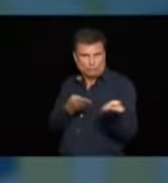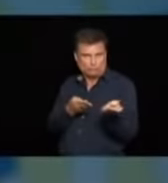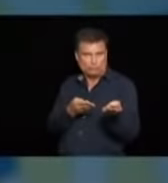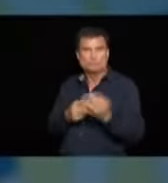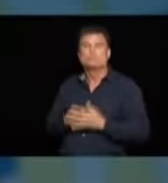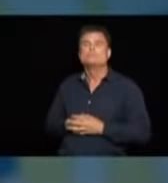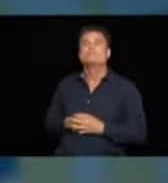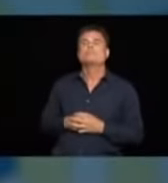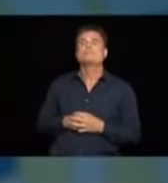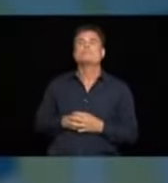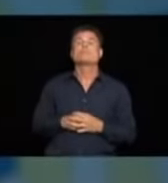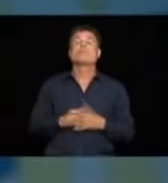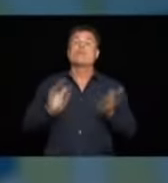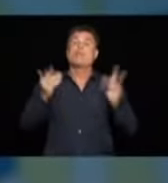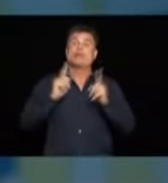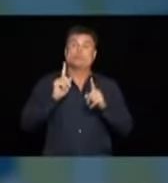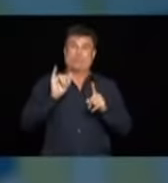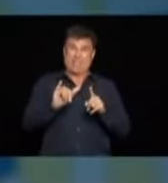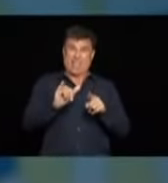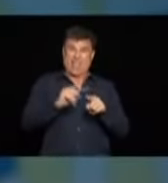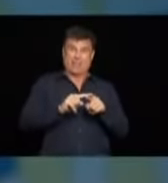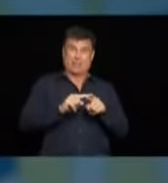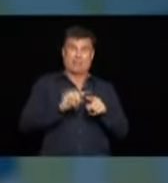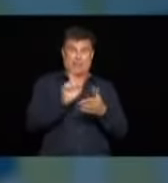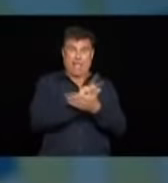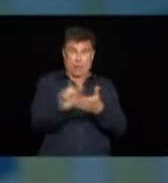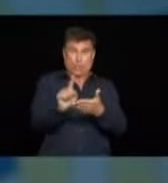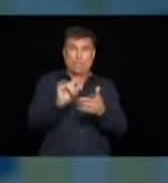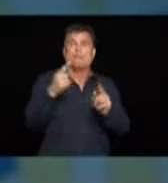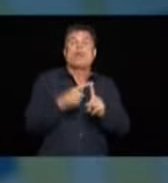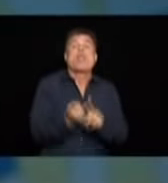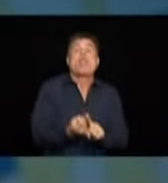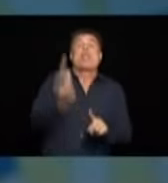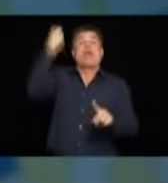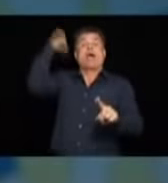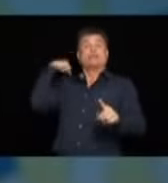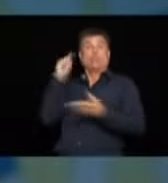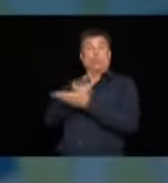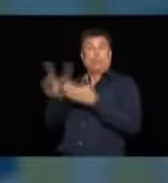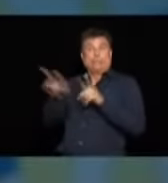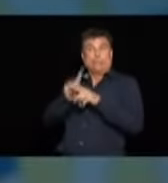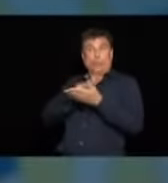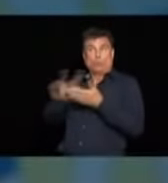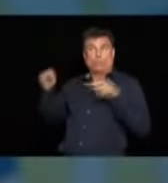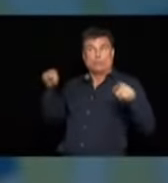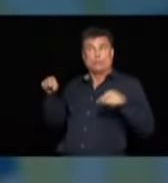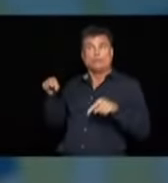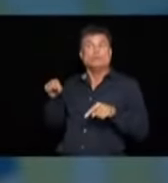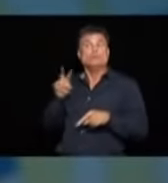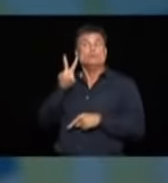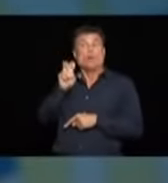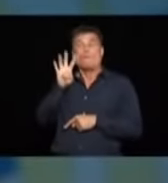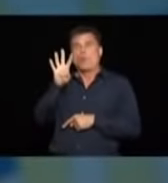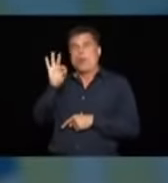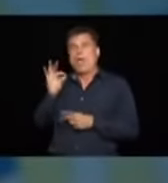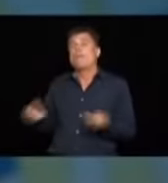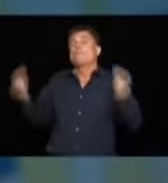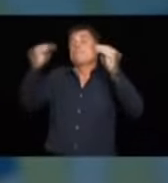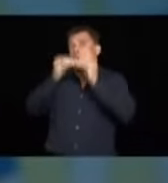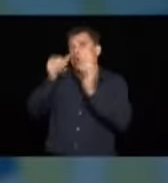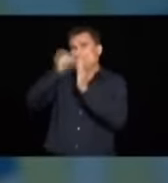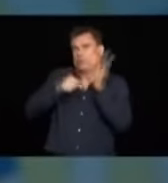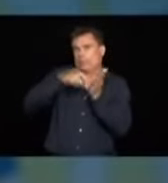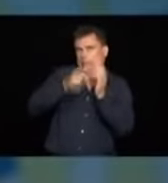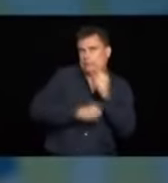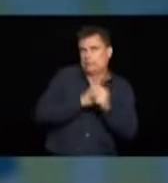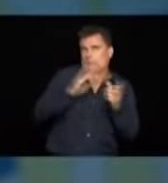6,377, an increase of 249 surgeries over the same period last year. This week, we completed a further 6,088 surgeries in